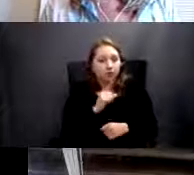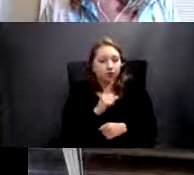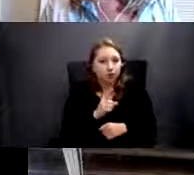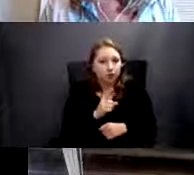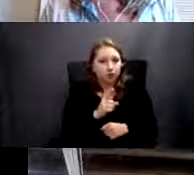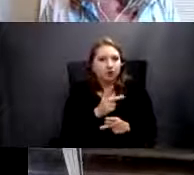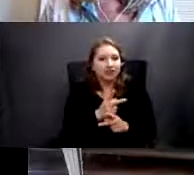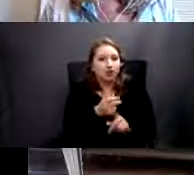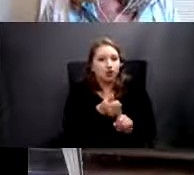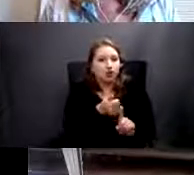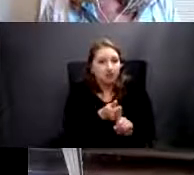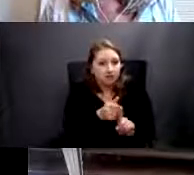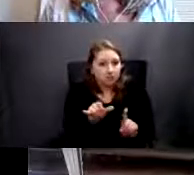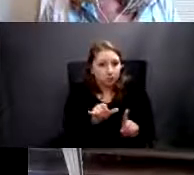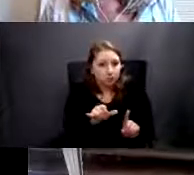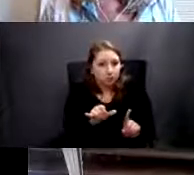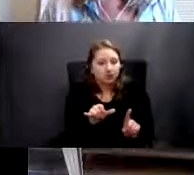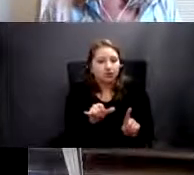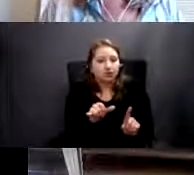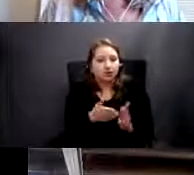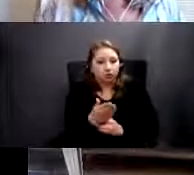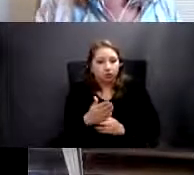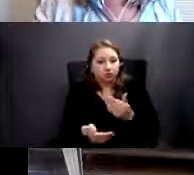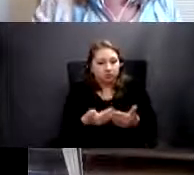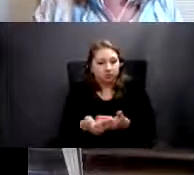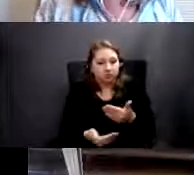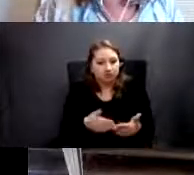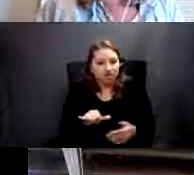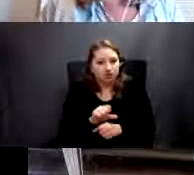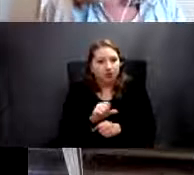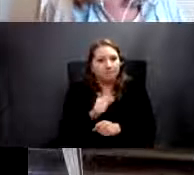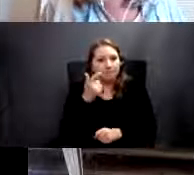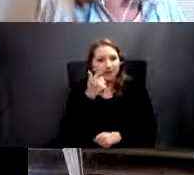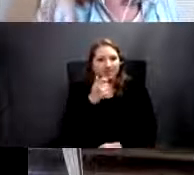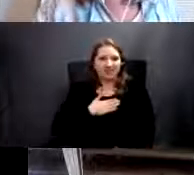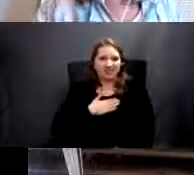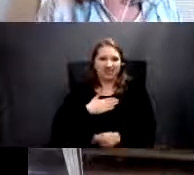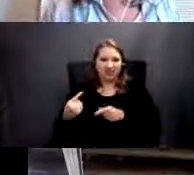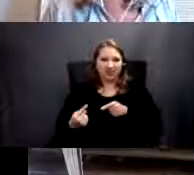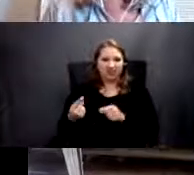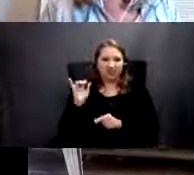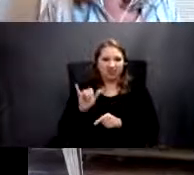of yourself through this, because that's where I tend to struggle the most.